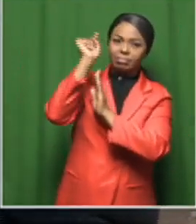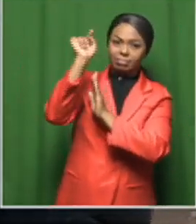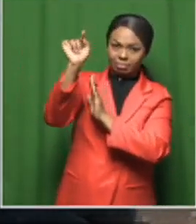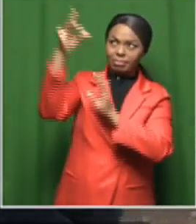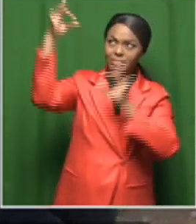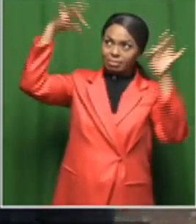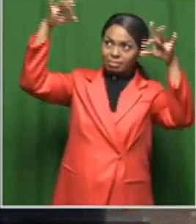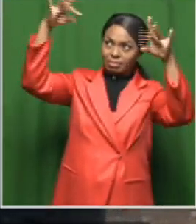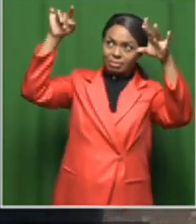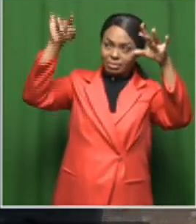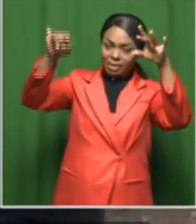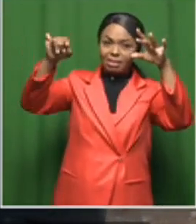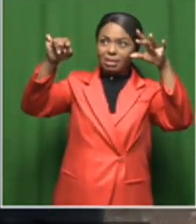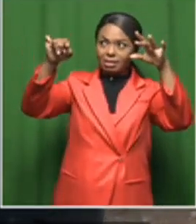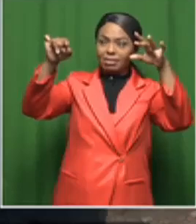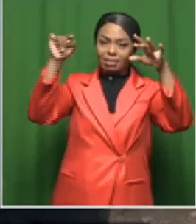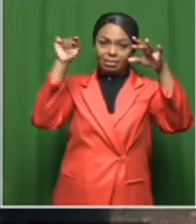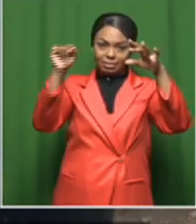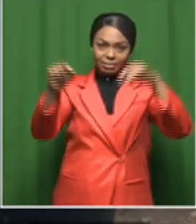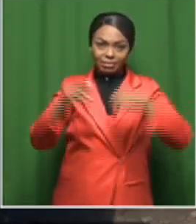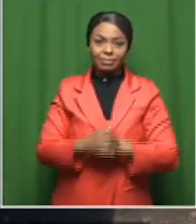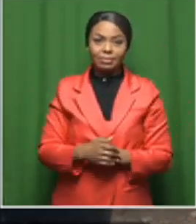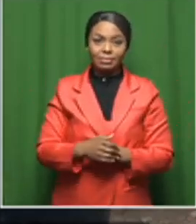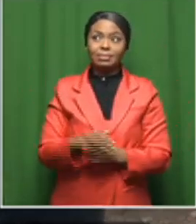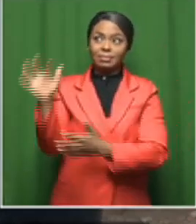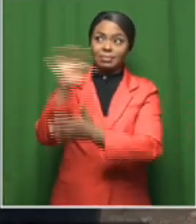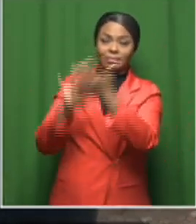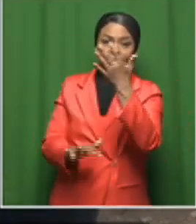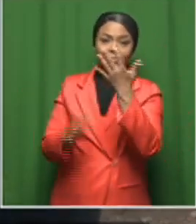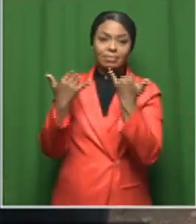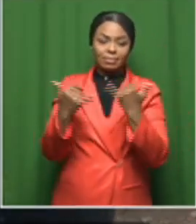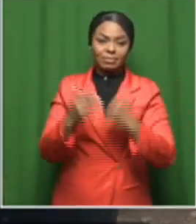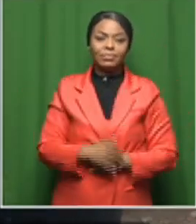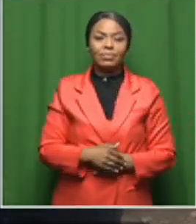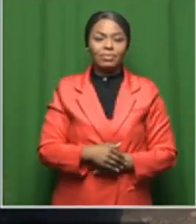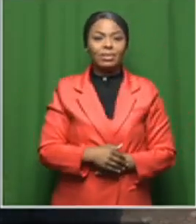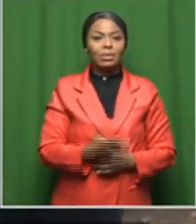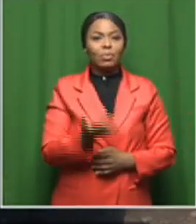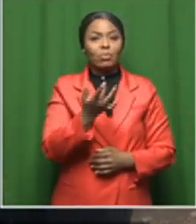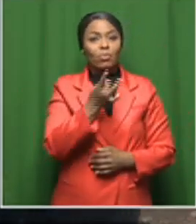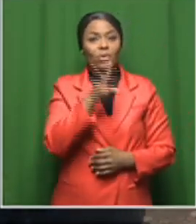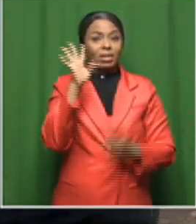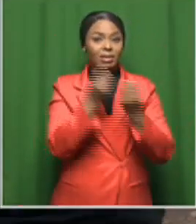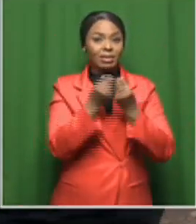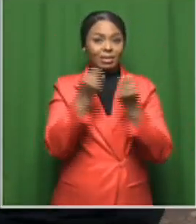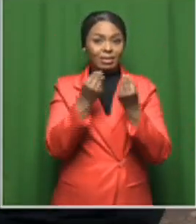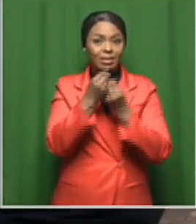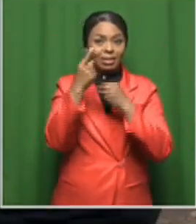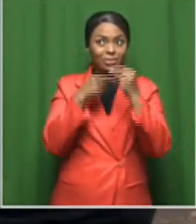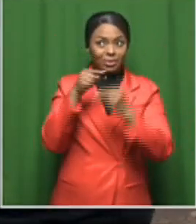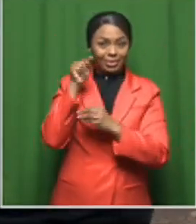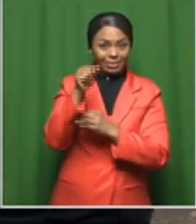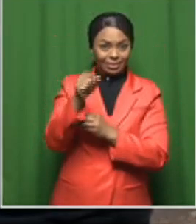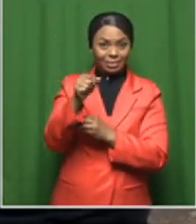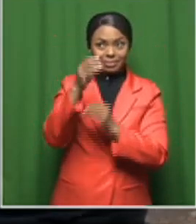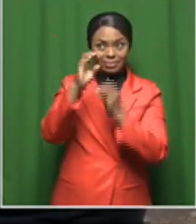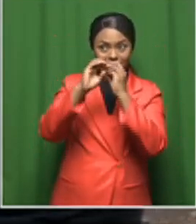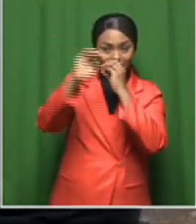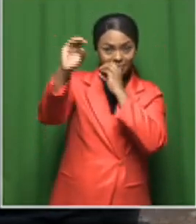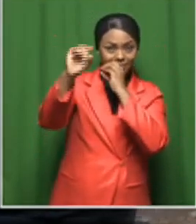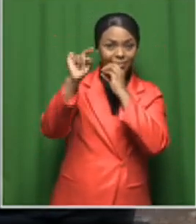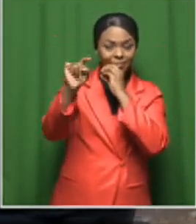we're seeing that are emanating from this? I mean, the one thing about astronomy is that it's actually able to